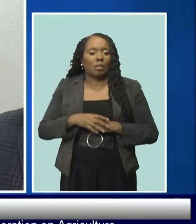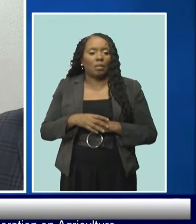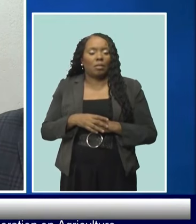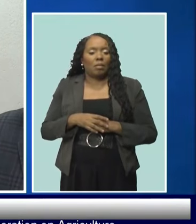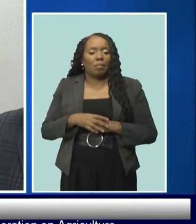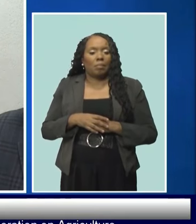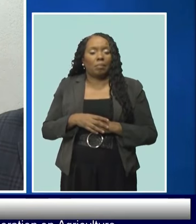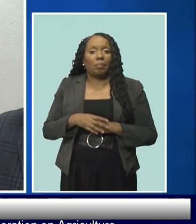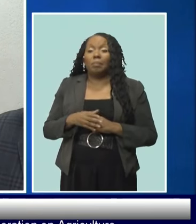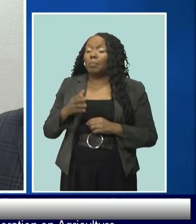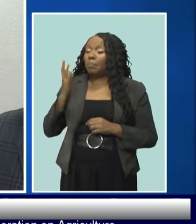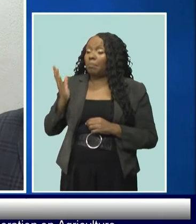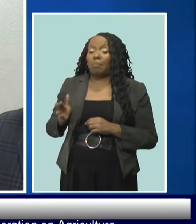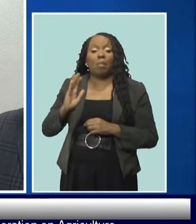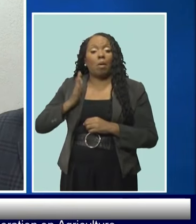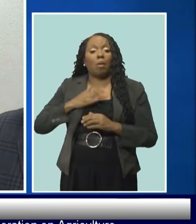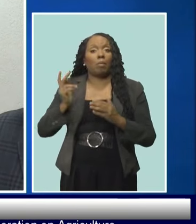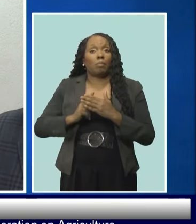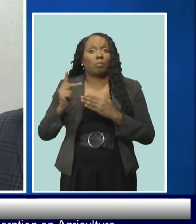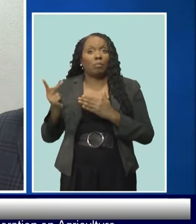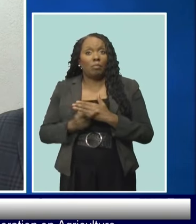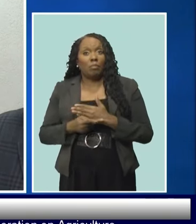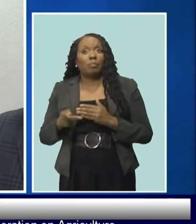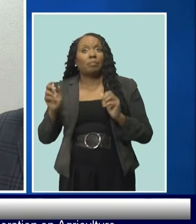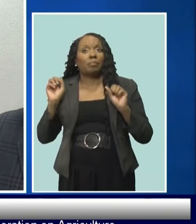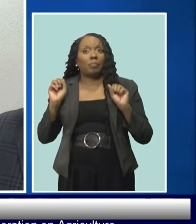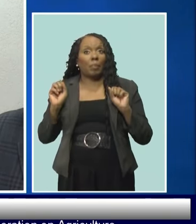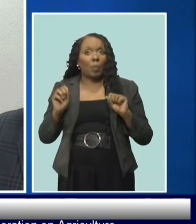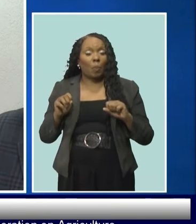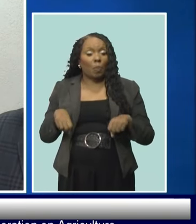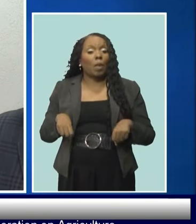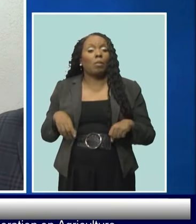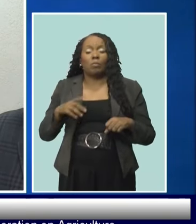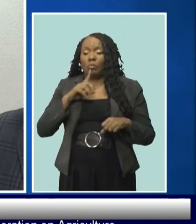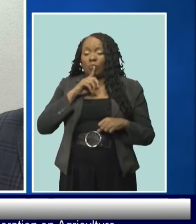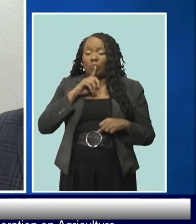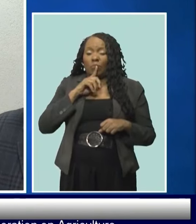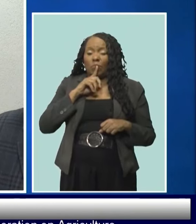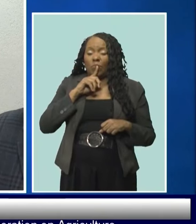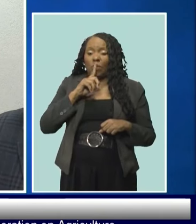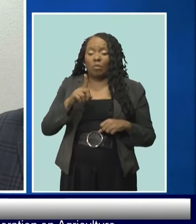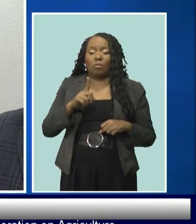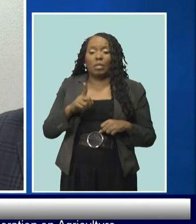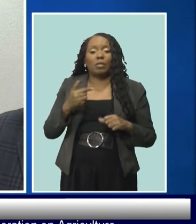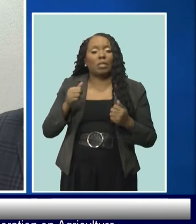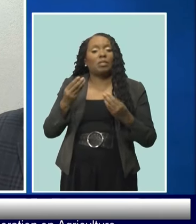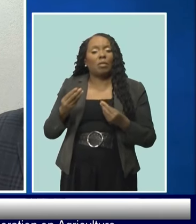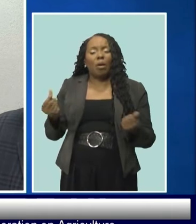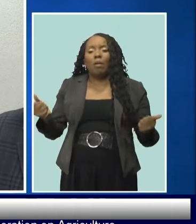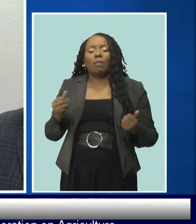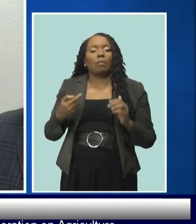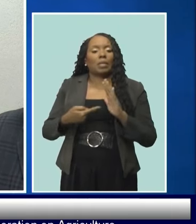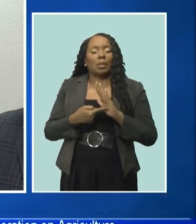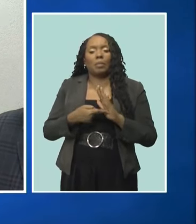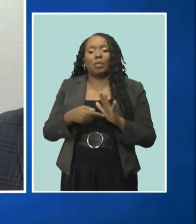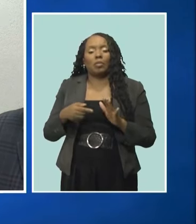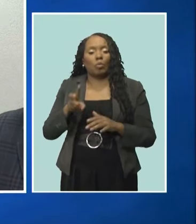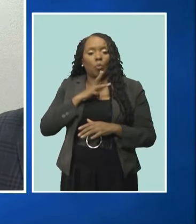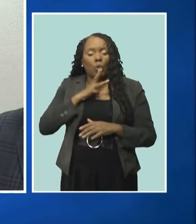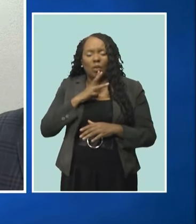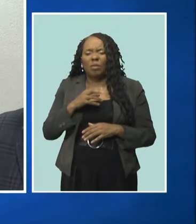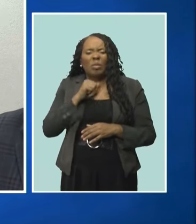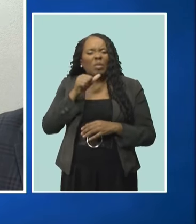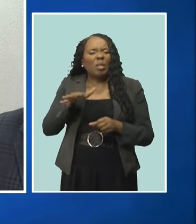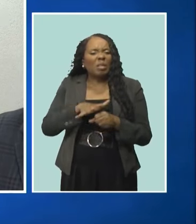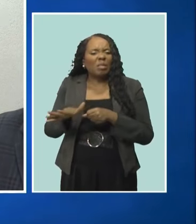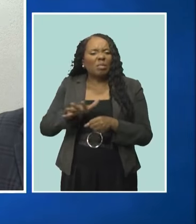this issue in a number of different ways. One, in looking at the whole issue of water, we recognize that given our water